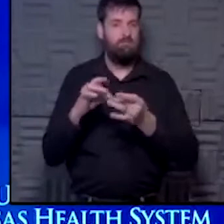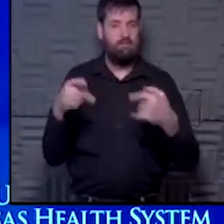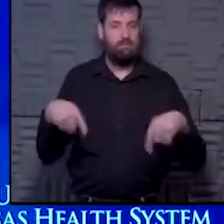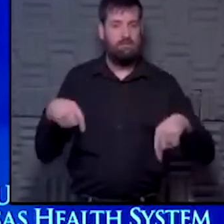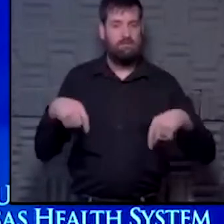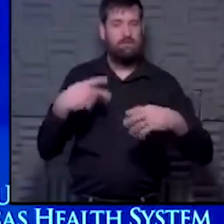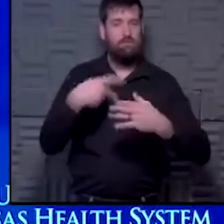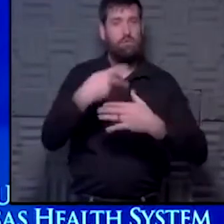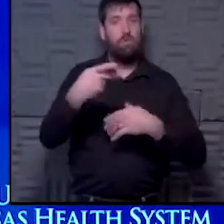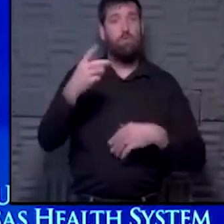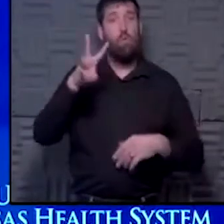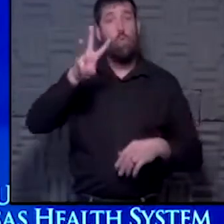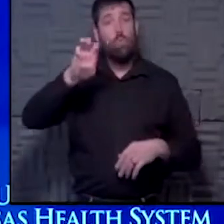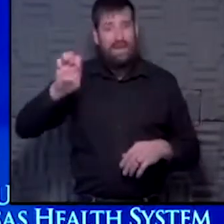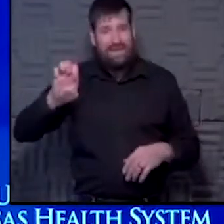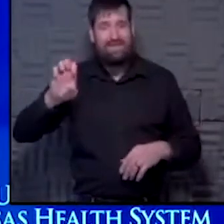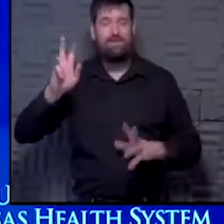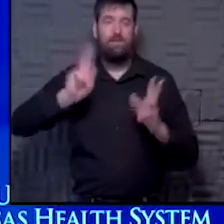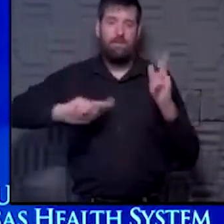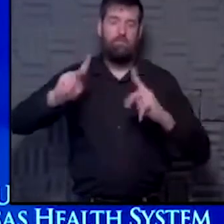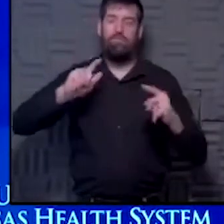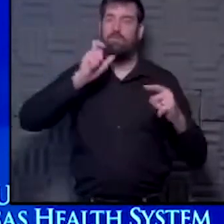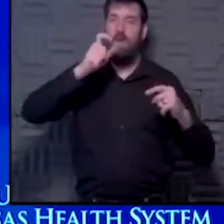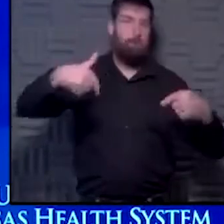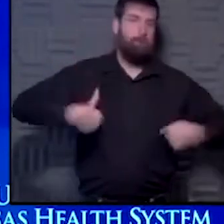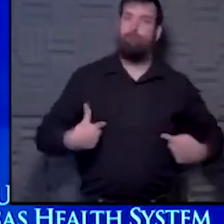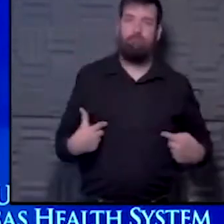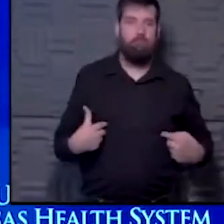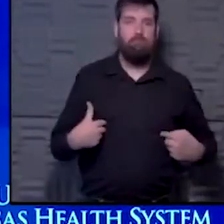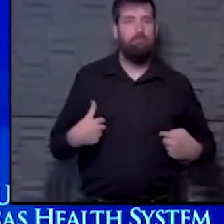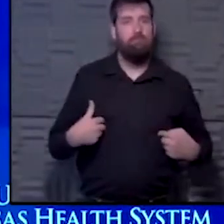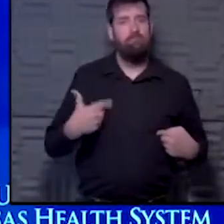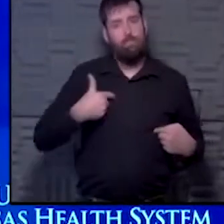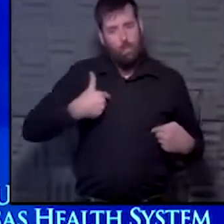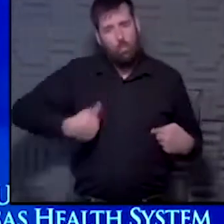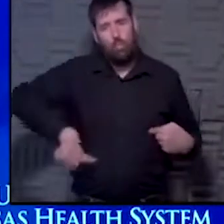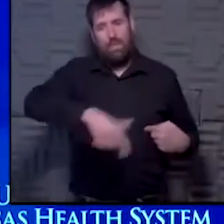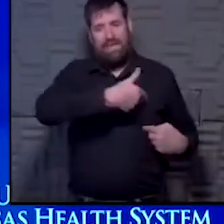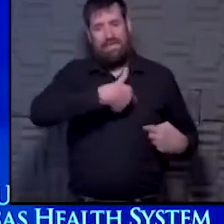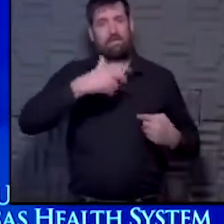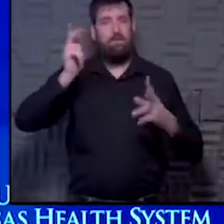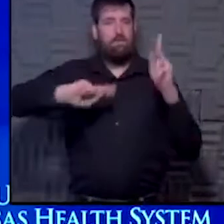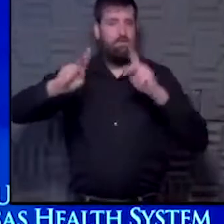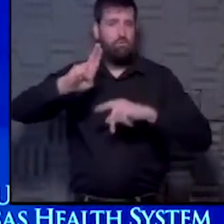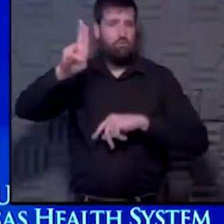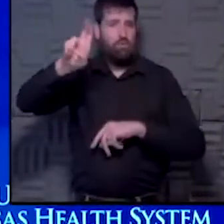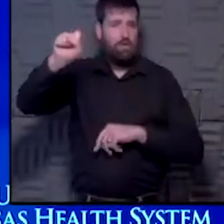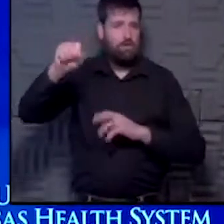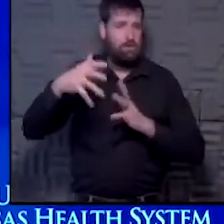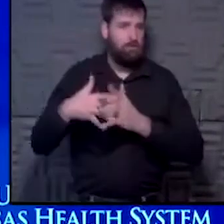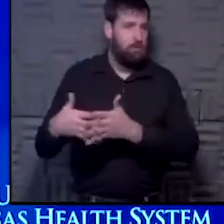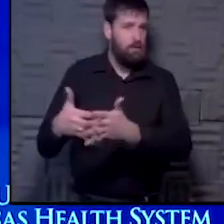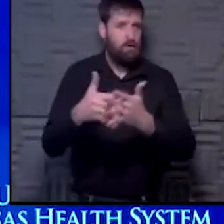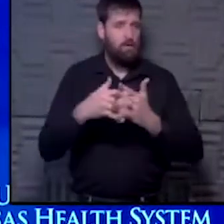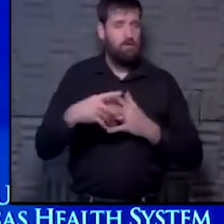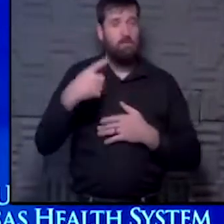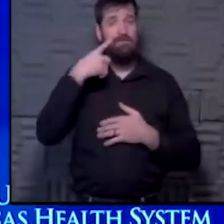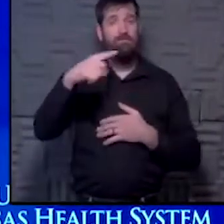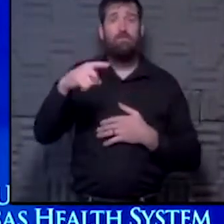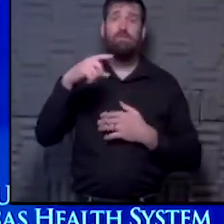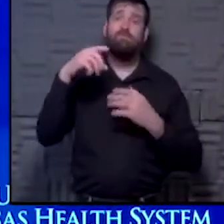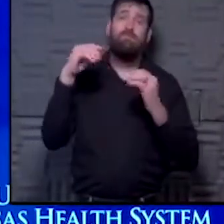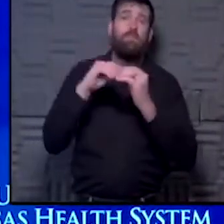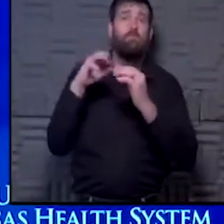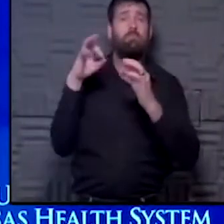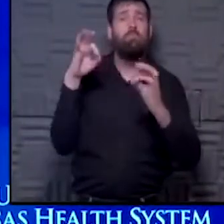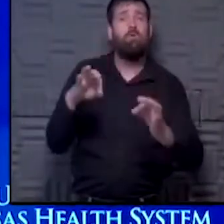the people, not either one, we the people of the United States of America, in order to form a more